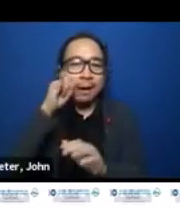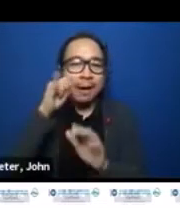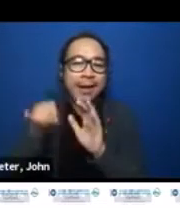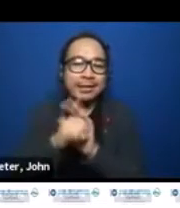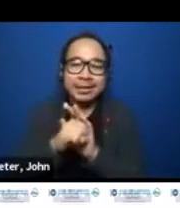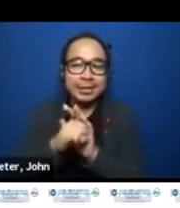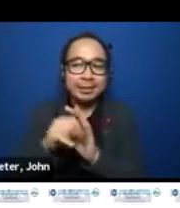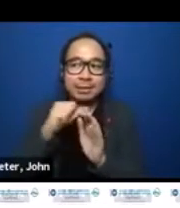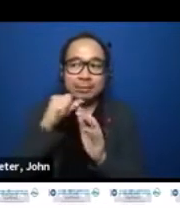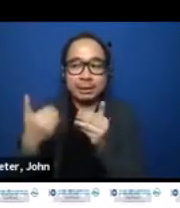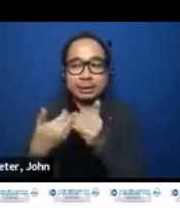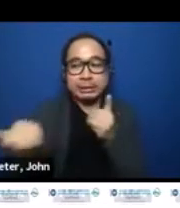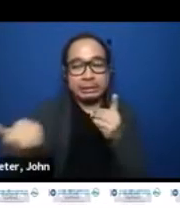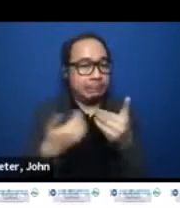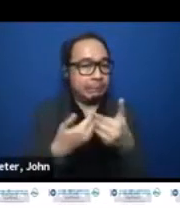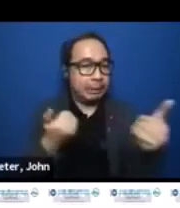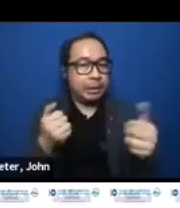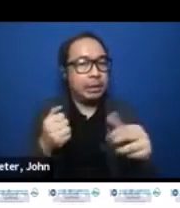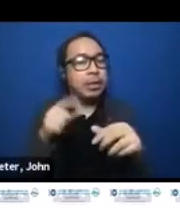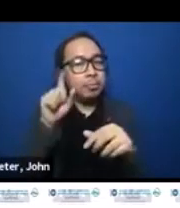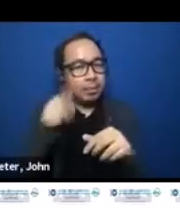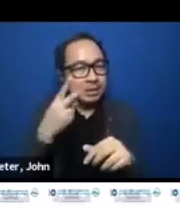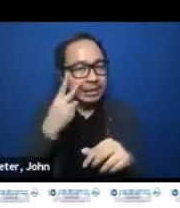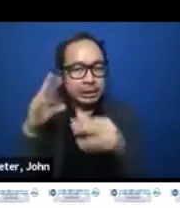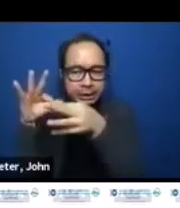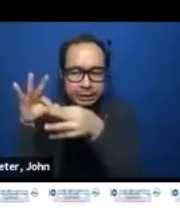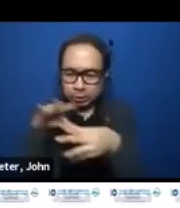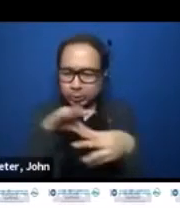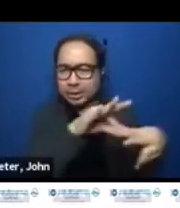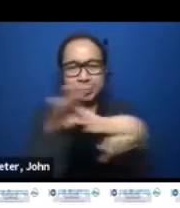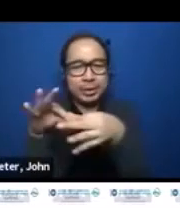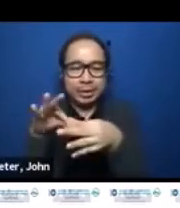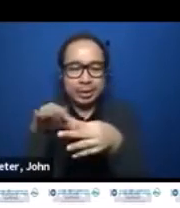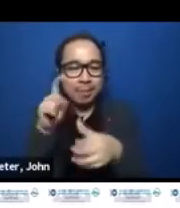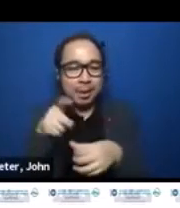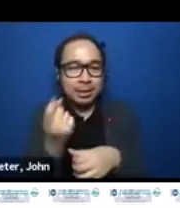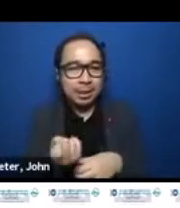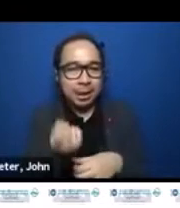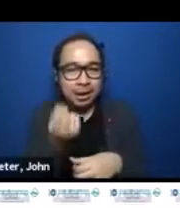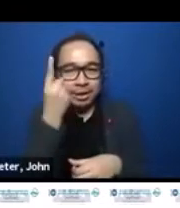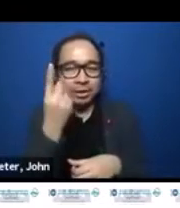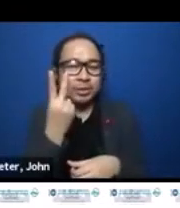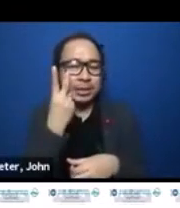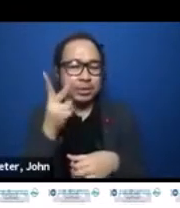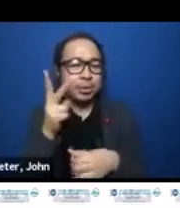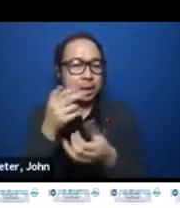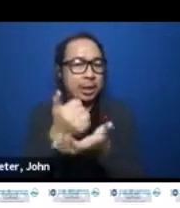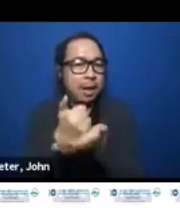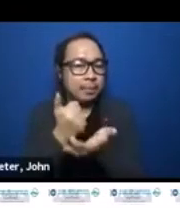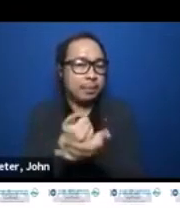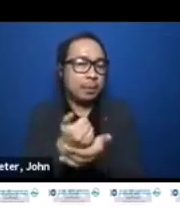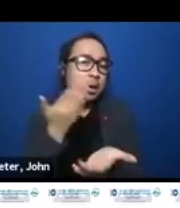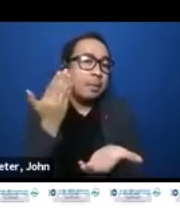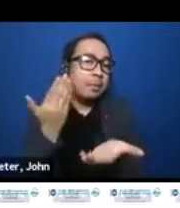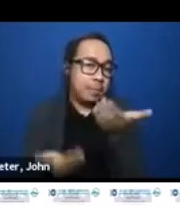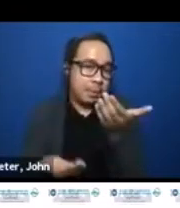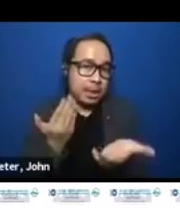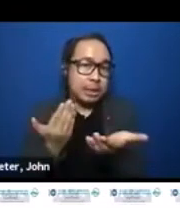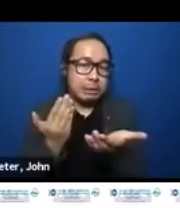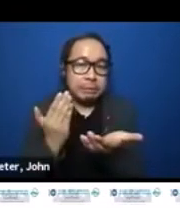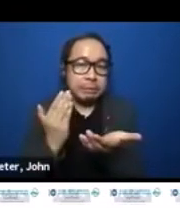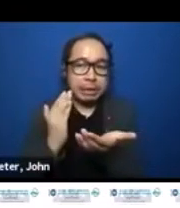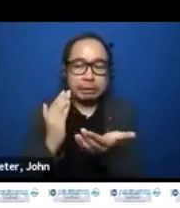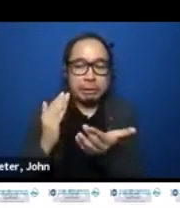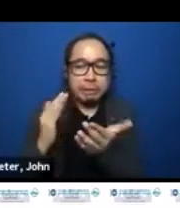isolated, and we need to build an intersectional way in which we understand GBV, and that would help us probably build interventions